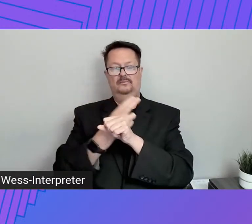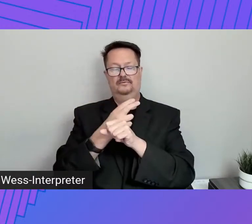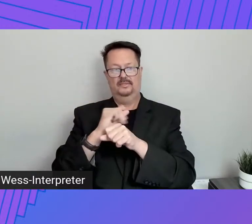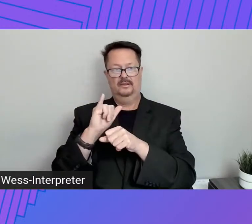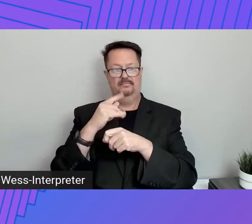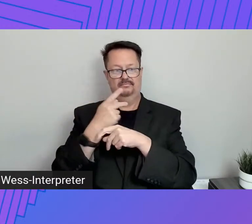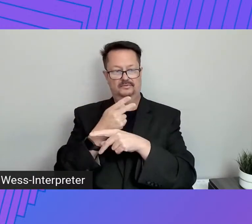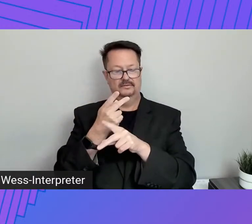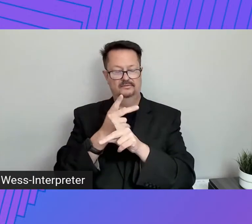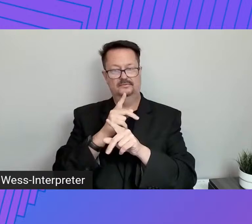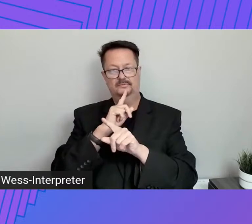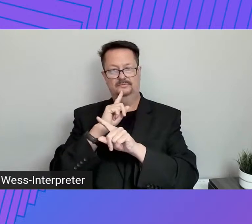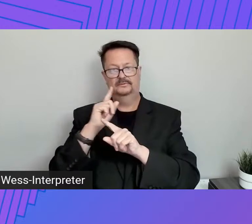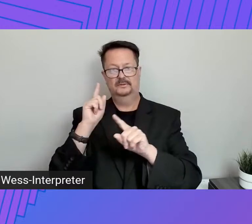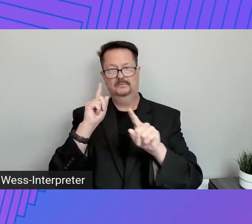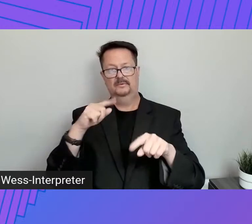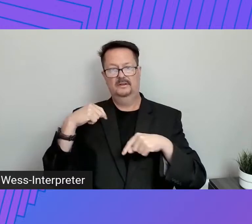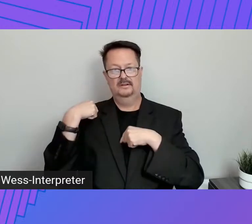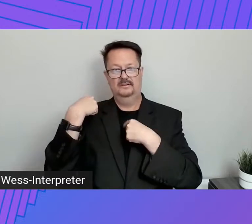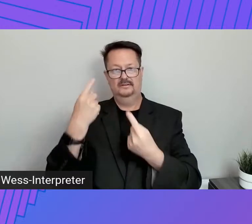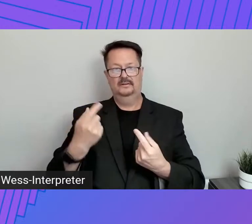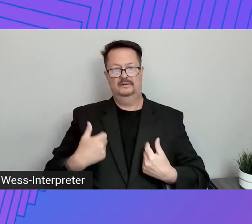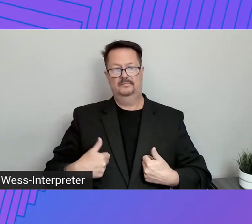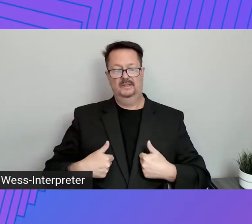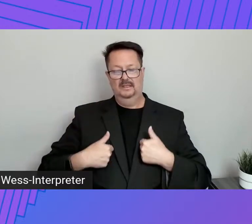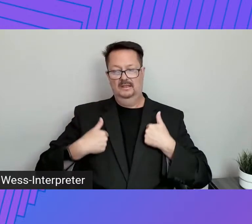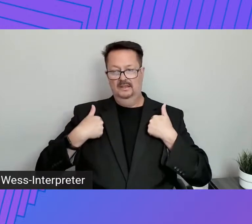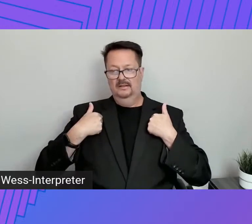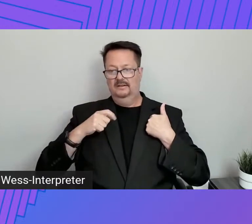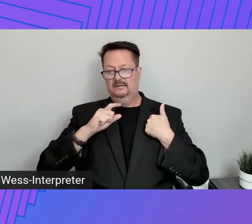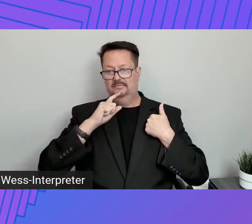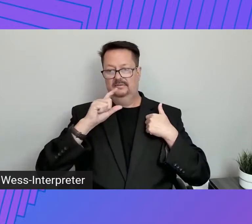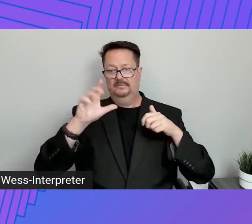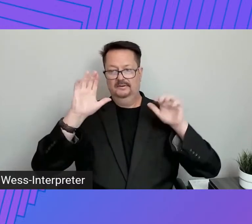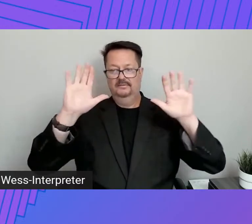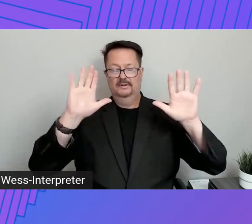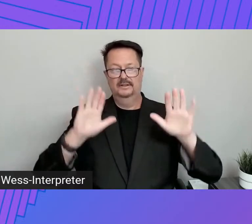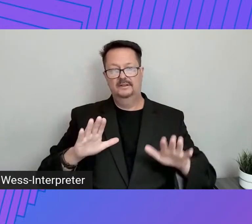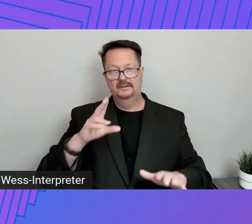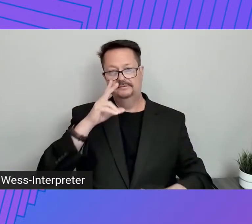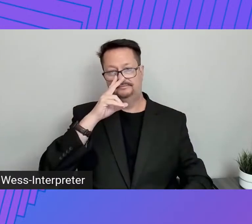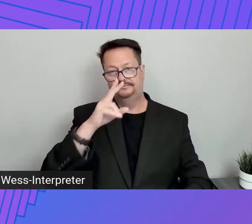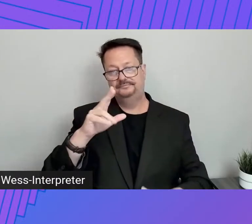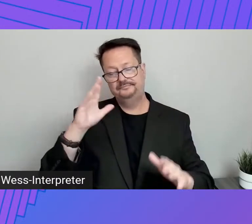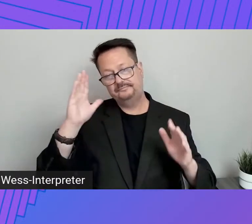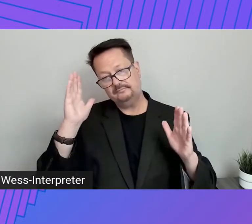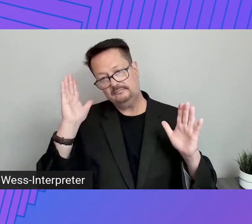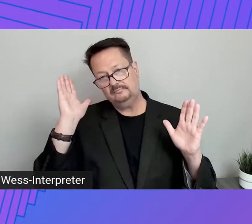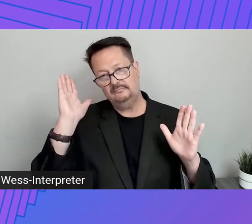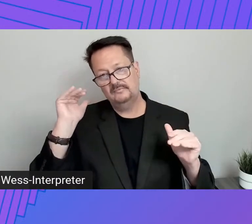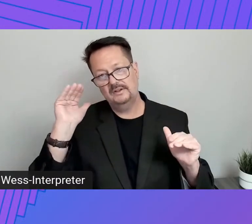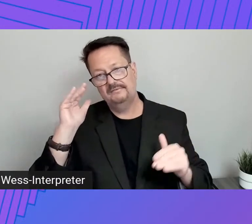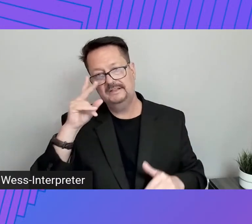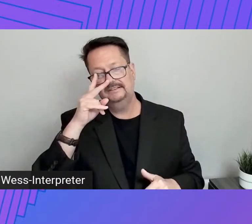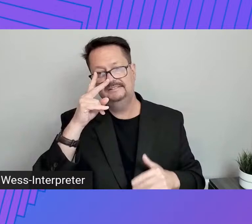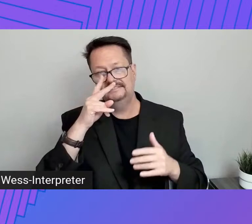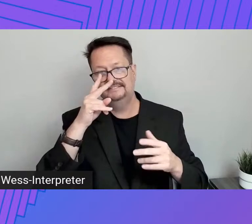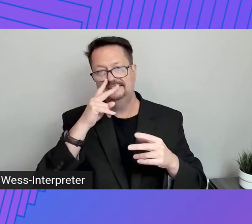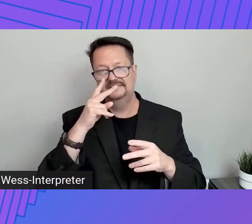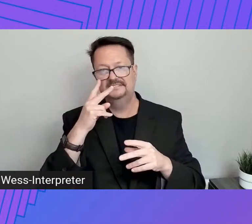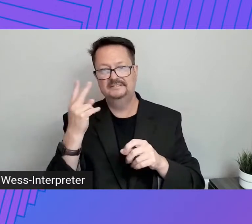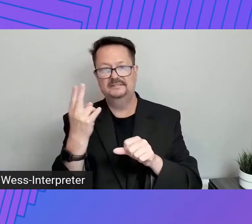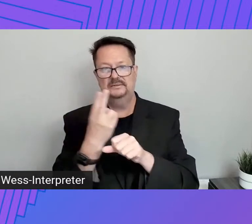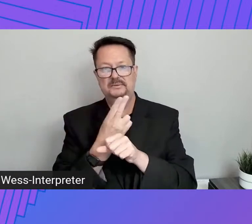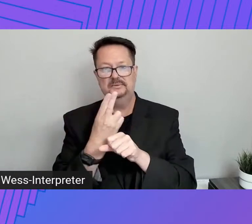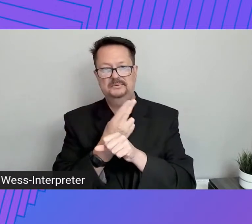gotten since it went live has been really great to see. Hopefully, seeing that feature used live